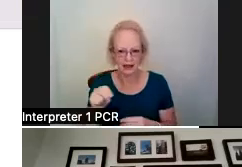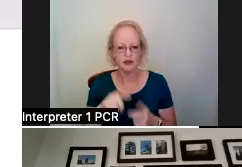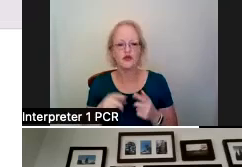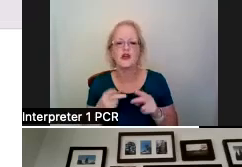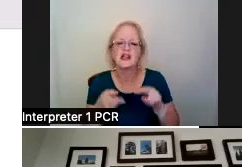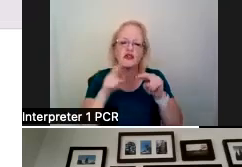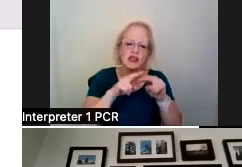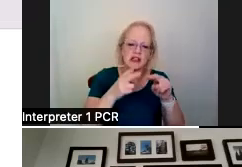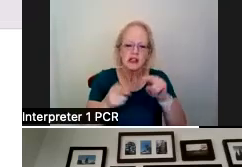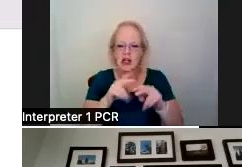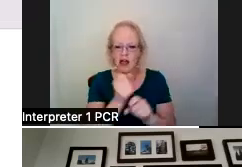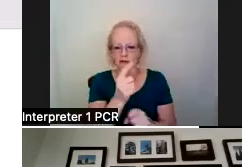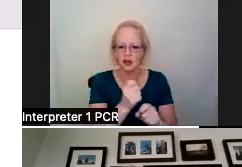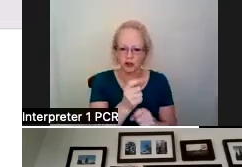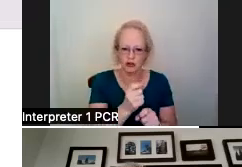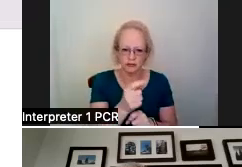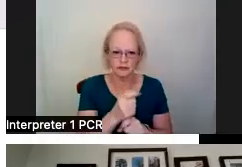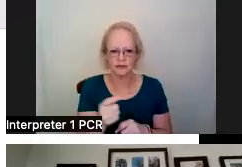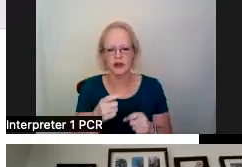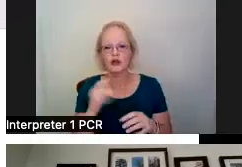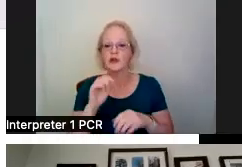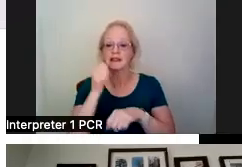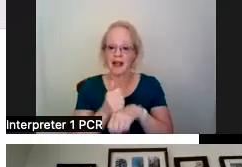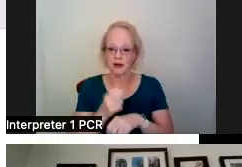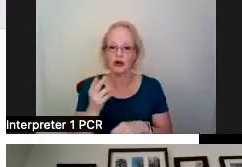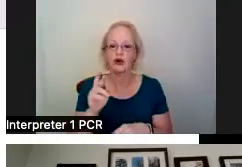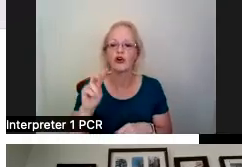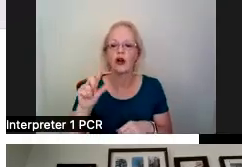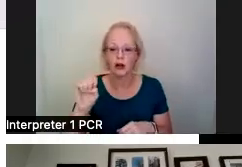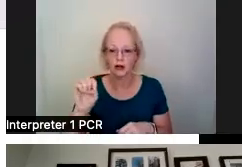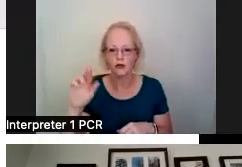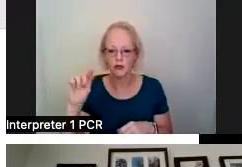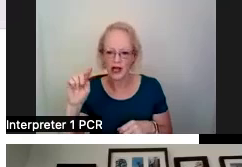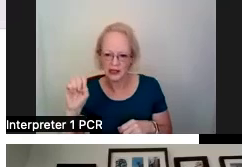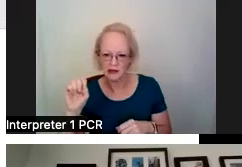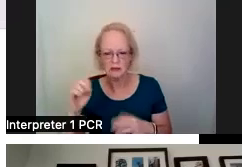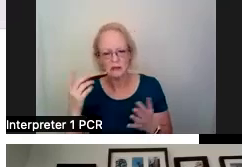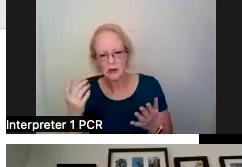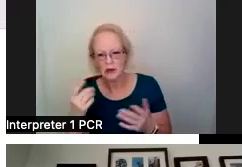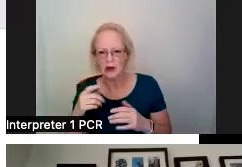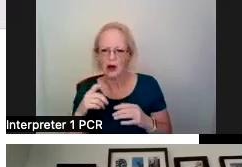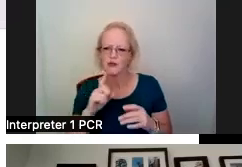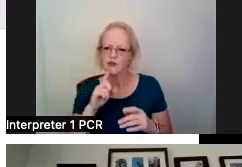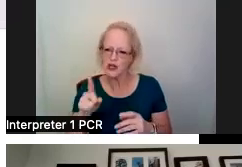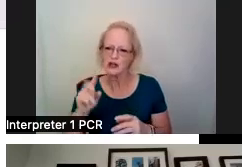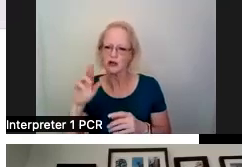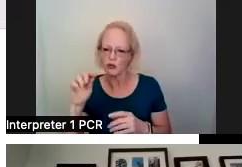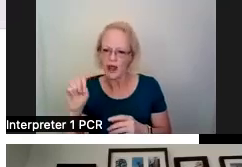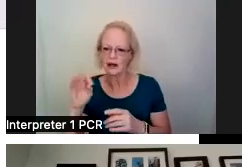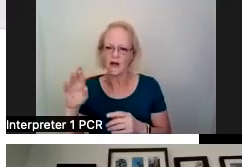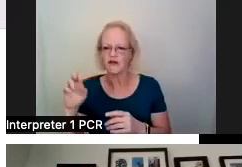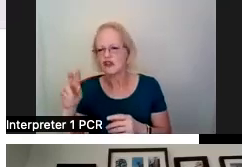pensions on a year-to-year basis. You establish a hurdle rate, often a conservative hurdle rate, a real rate of return of about